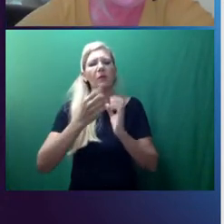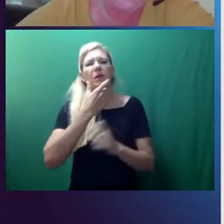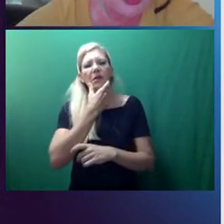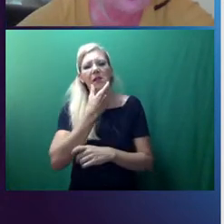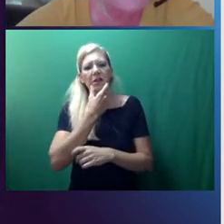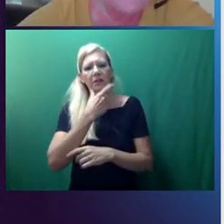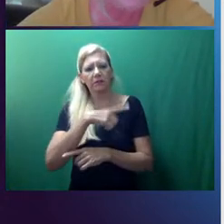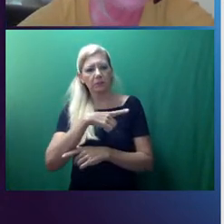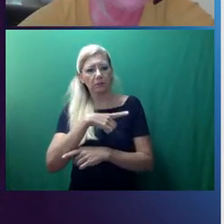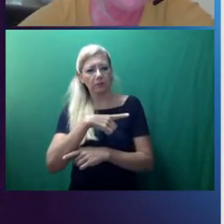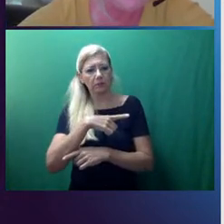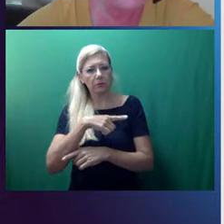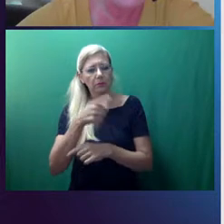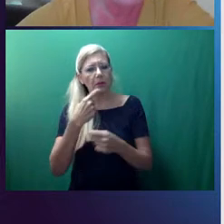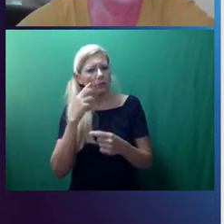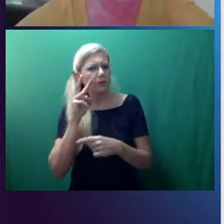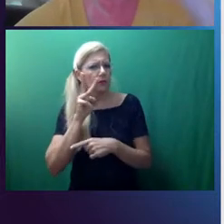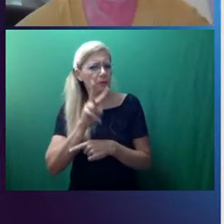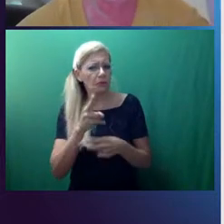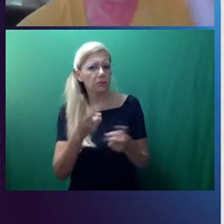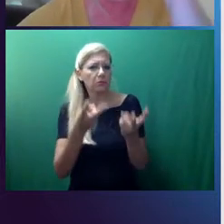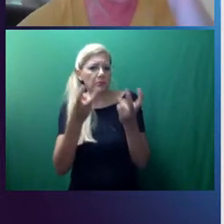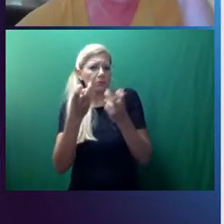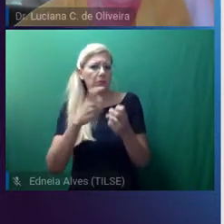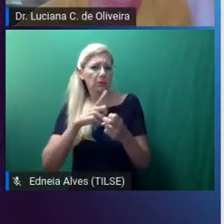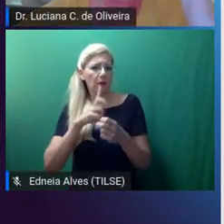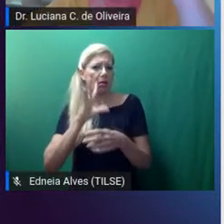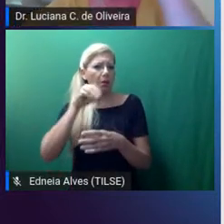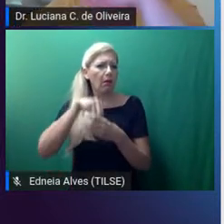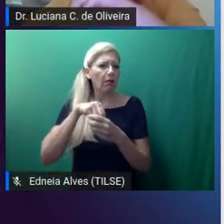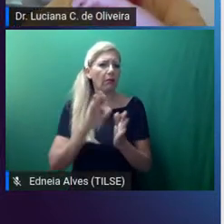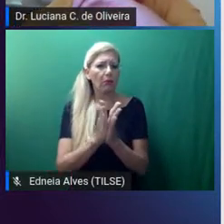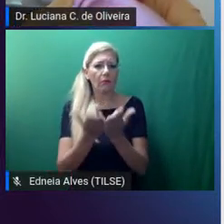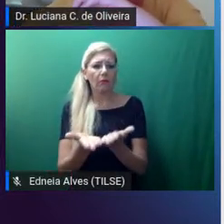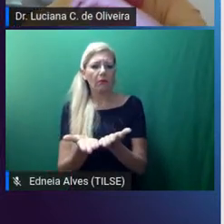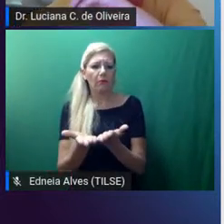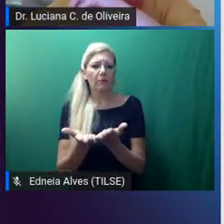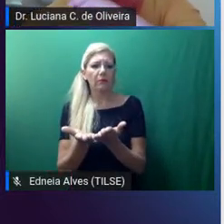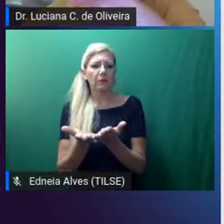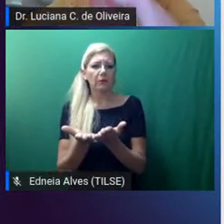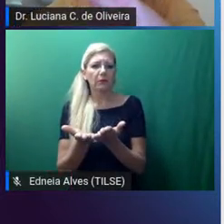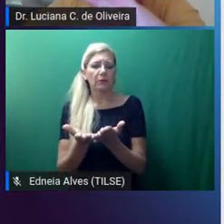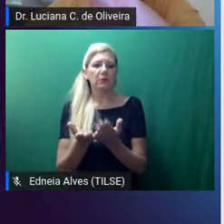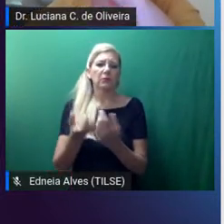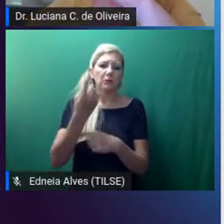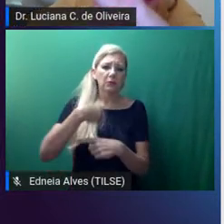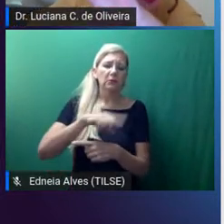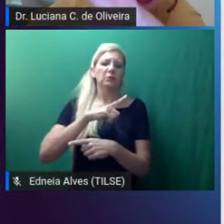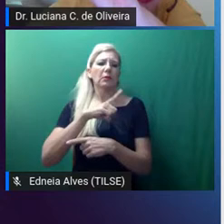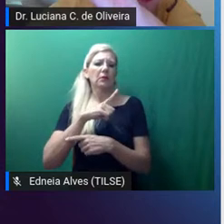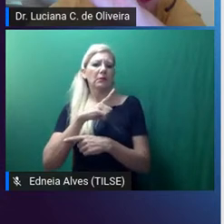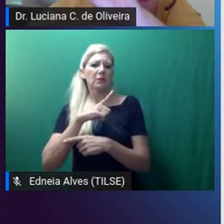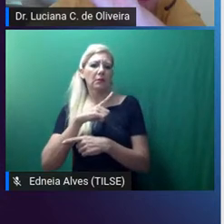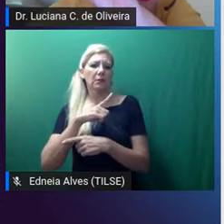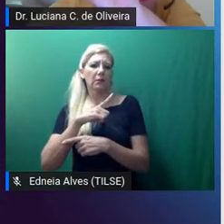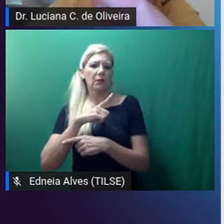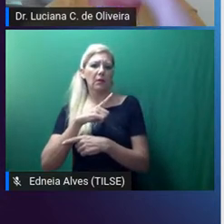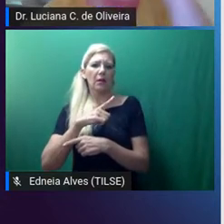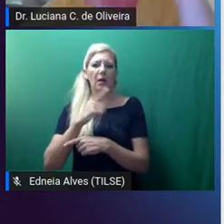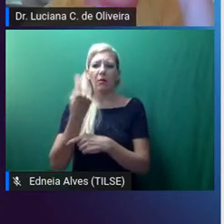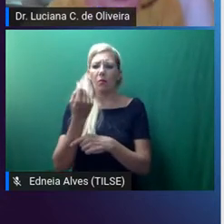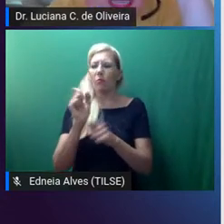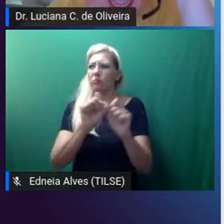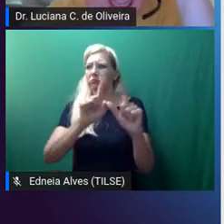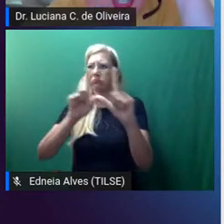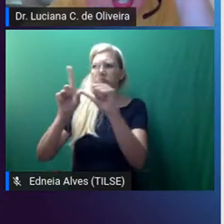We see tokenism in the books, yes. So we have sometimes one Black